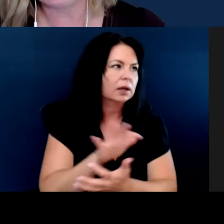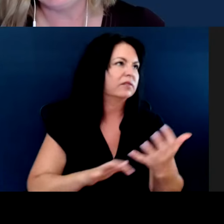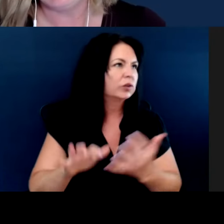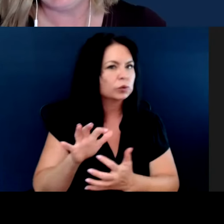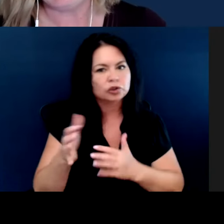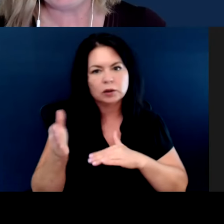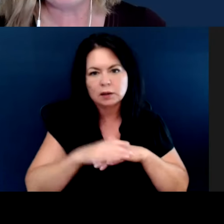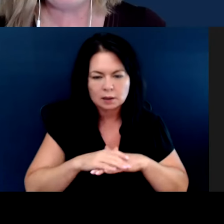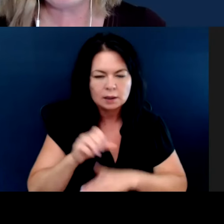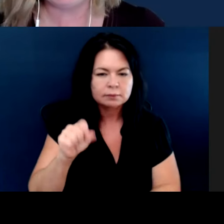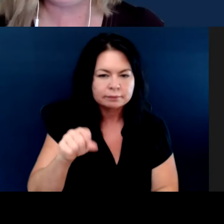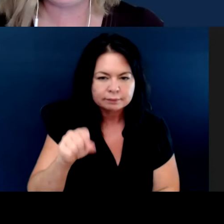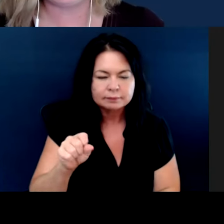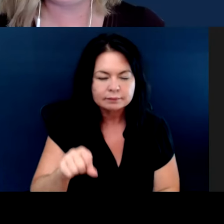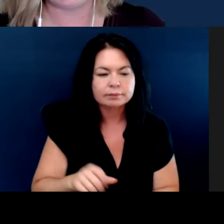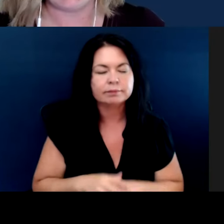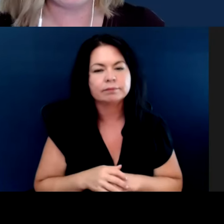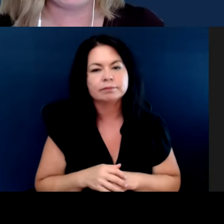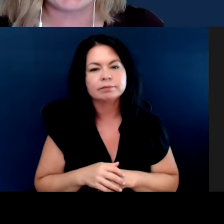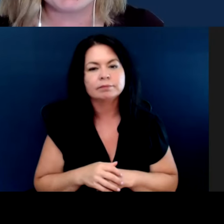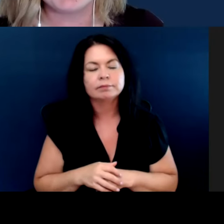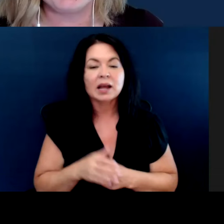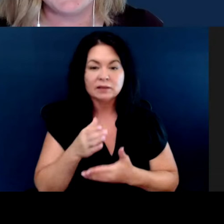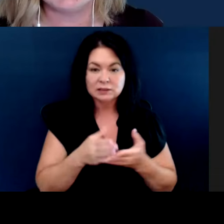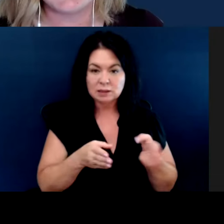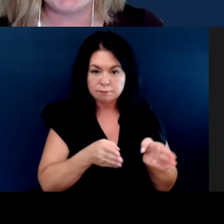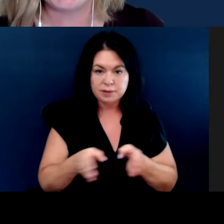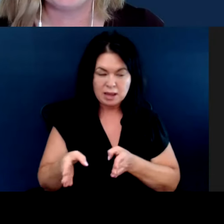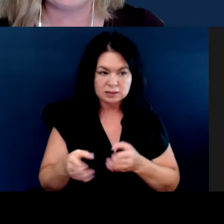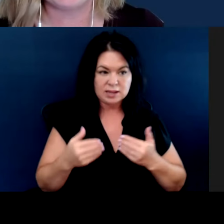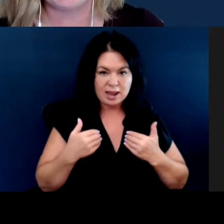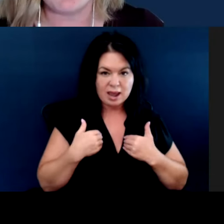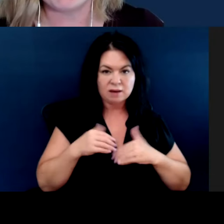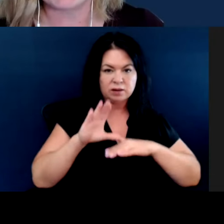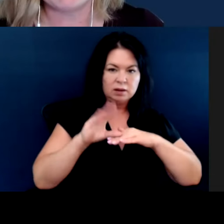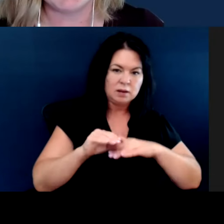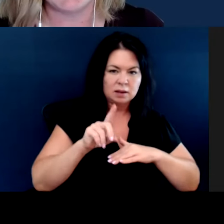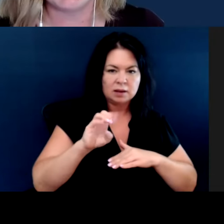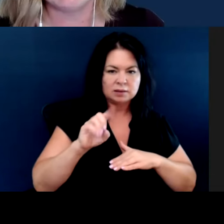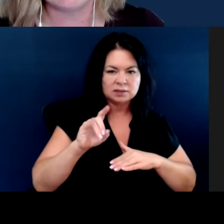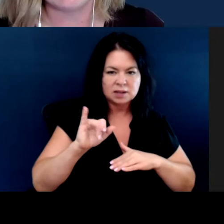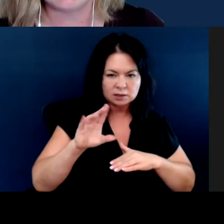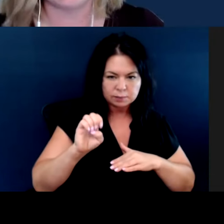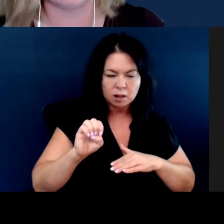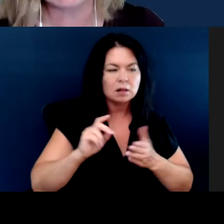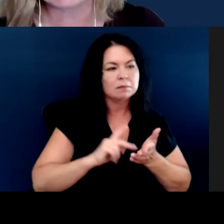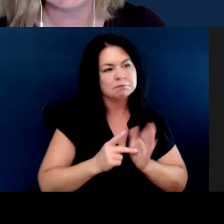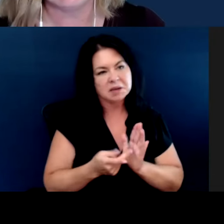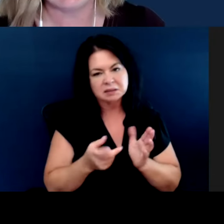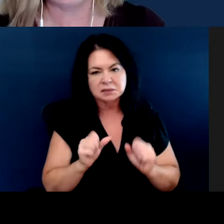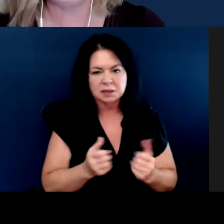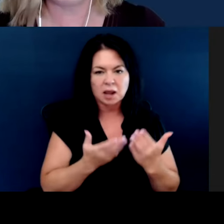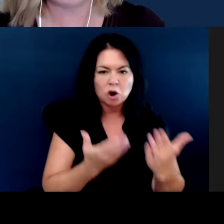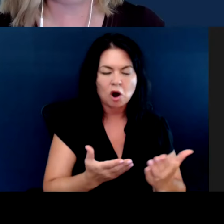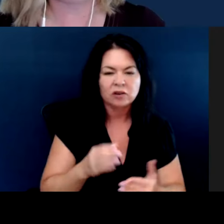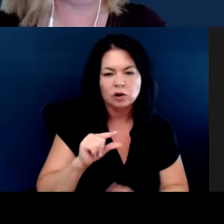phase. And then plans that have a deductible phase, they may choose to offer certain medications like generics